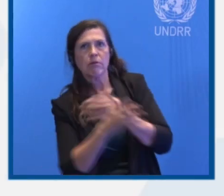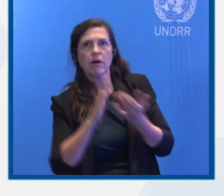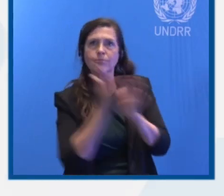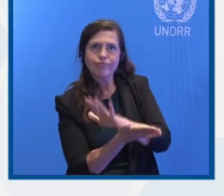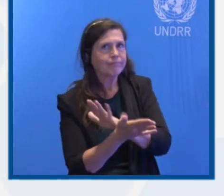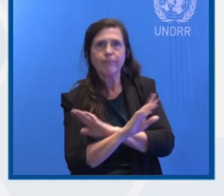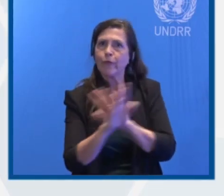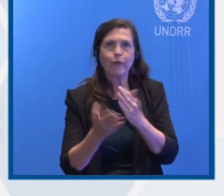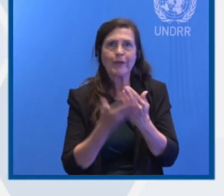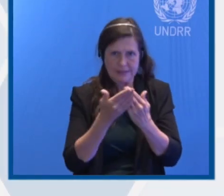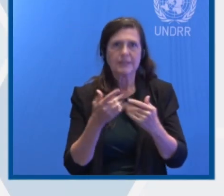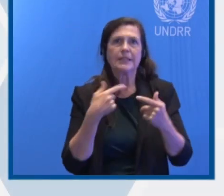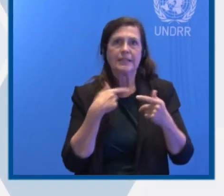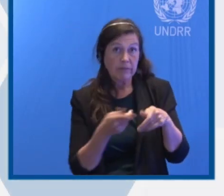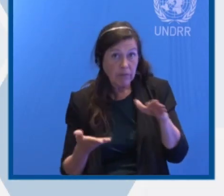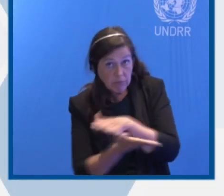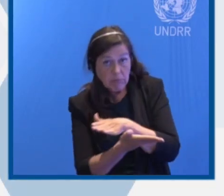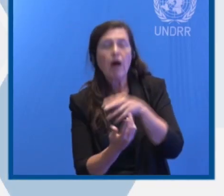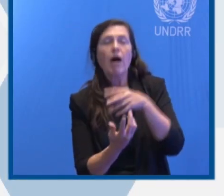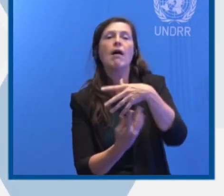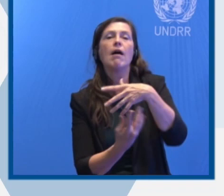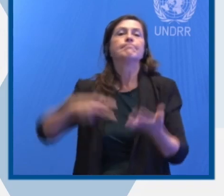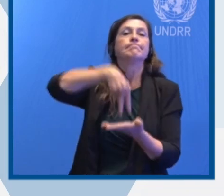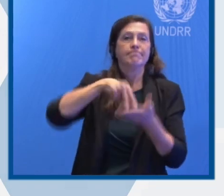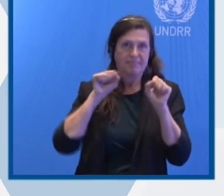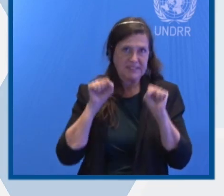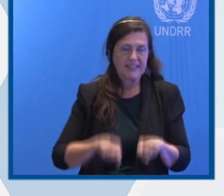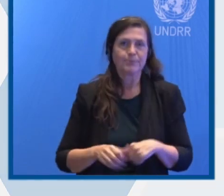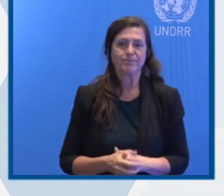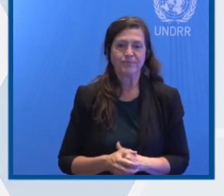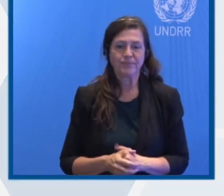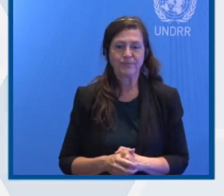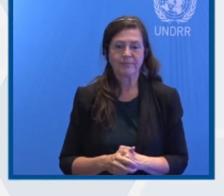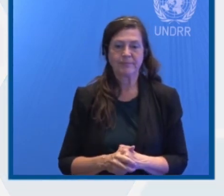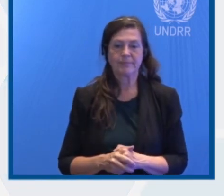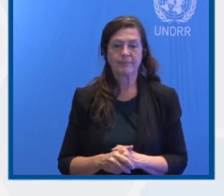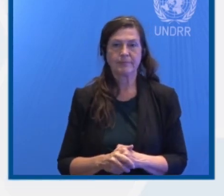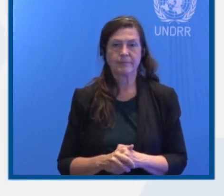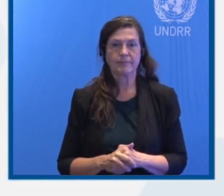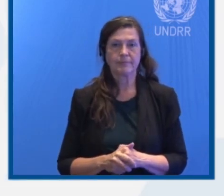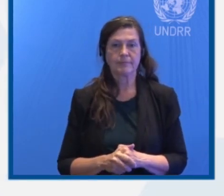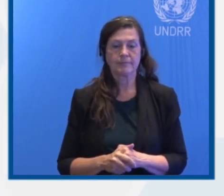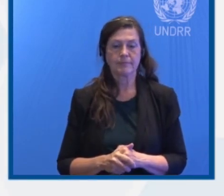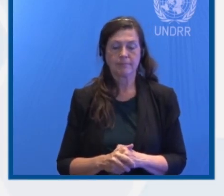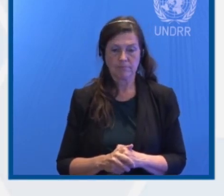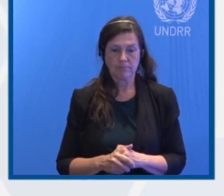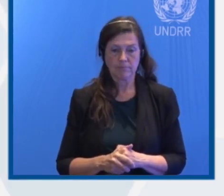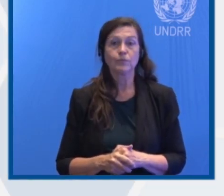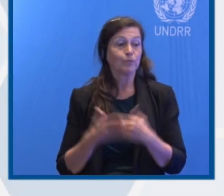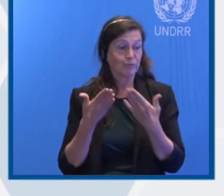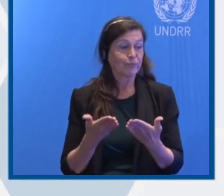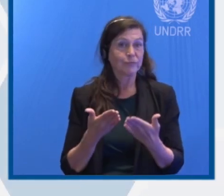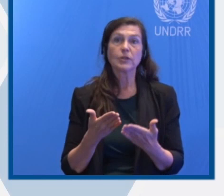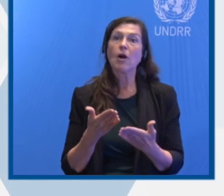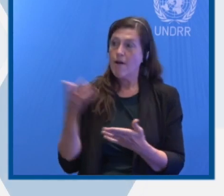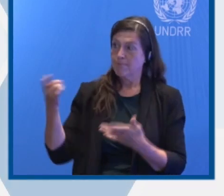Thank you very much. I think the first two interventions gave us something to chew upon. Honorable Minister, your